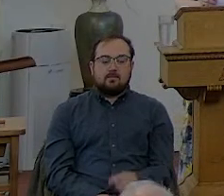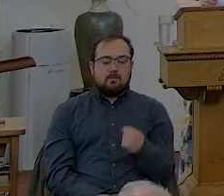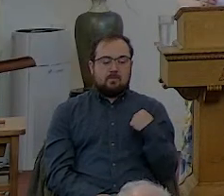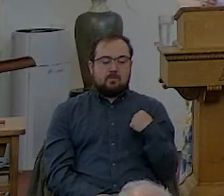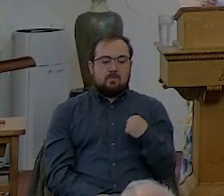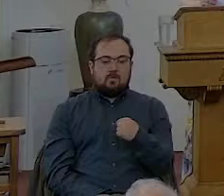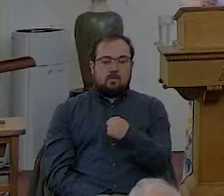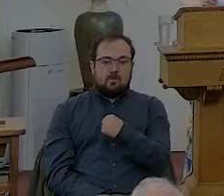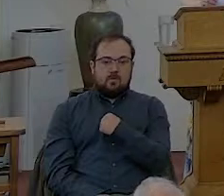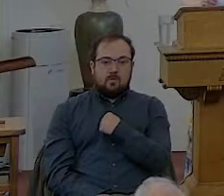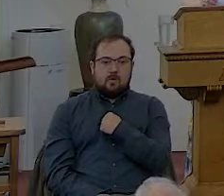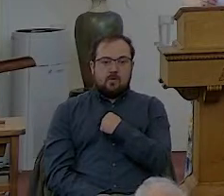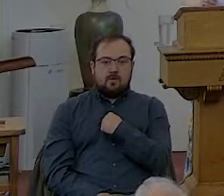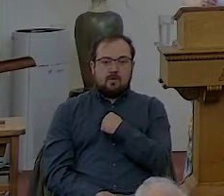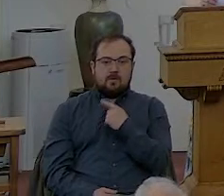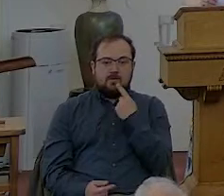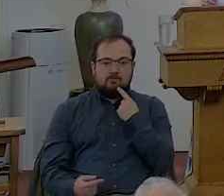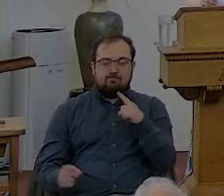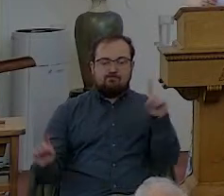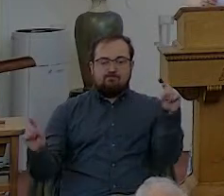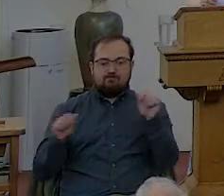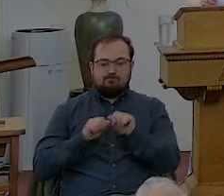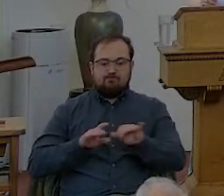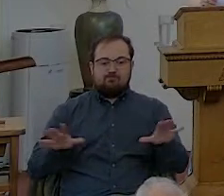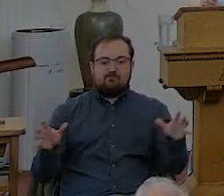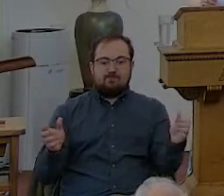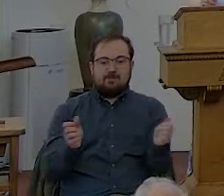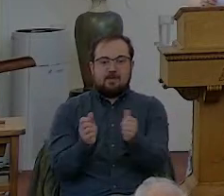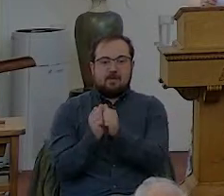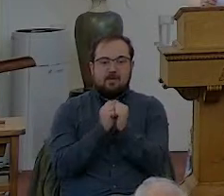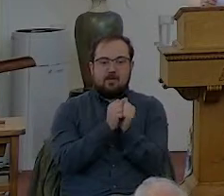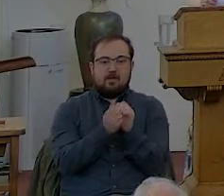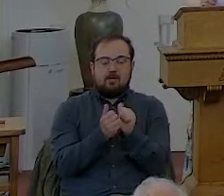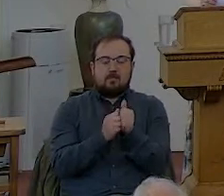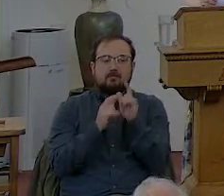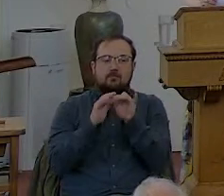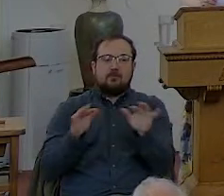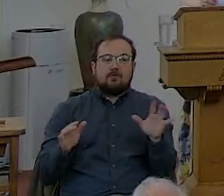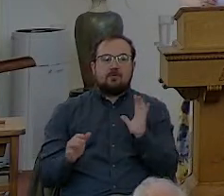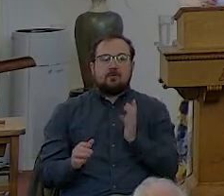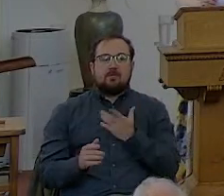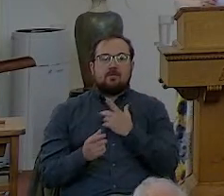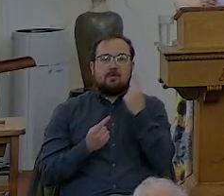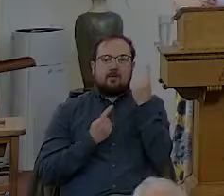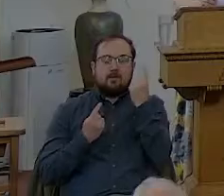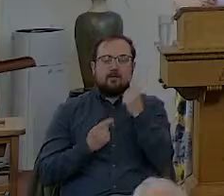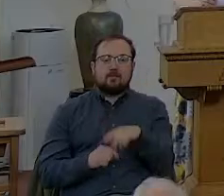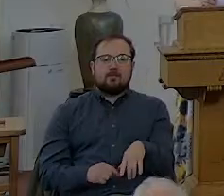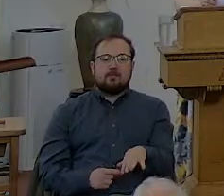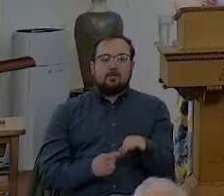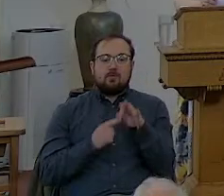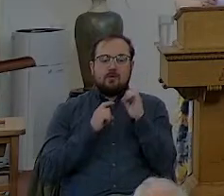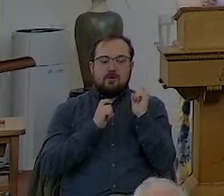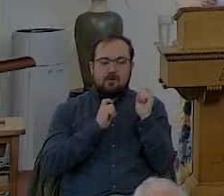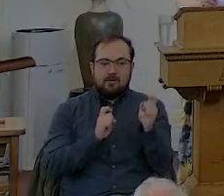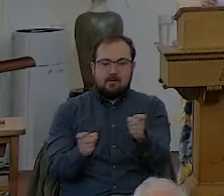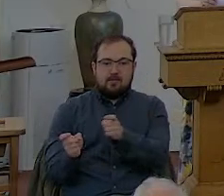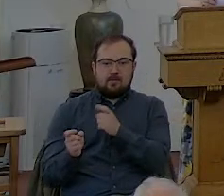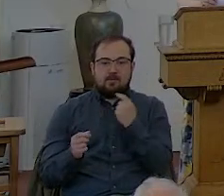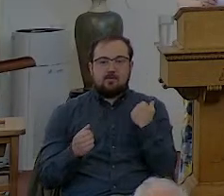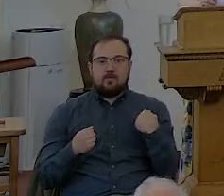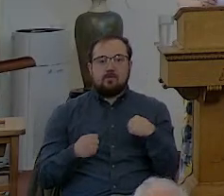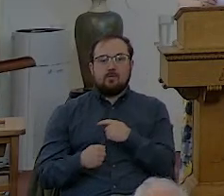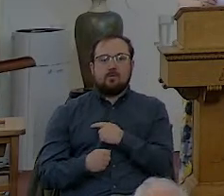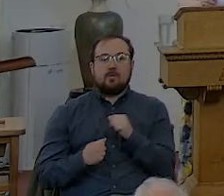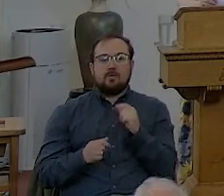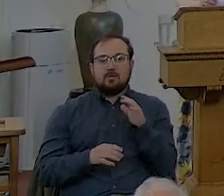We flourish together because of the diversity of our thoughts, the unique gifts we bring forward, and much like the